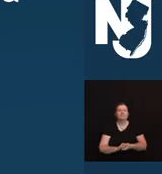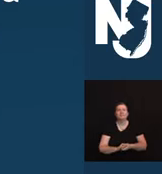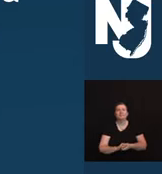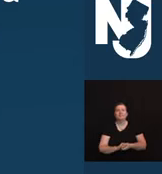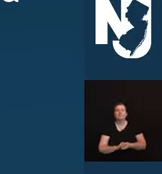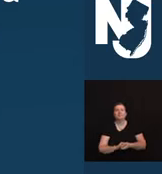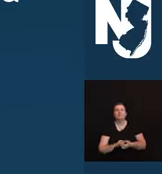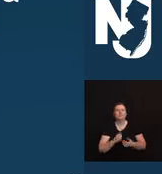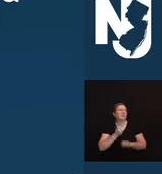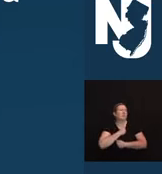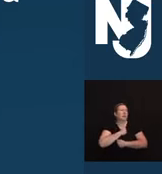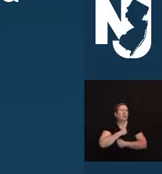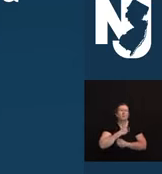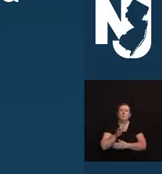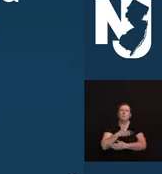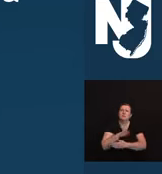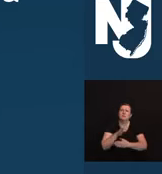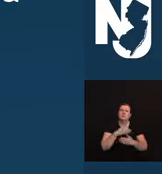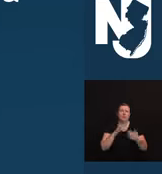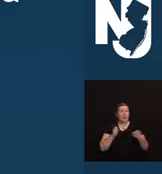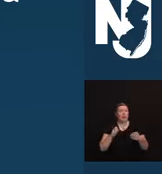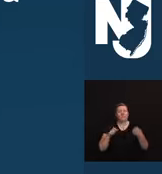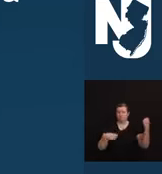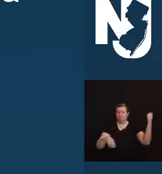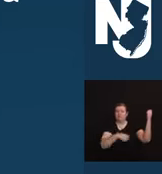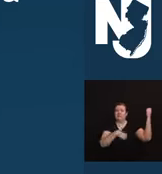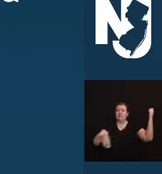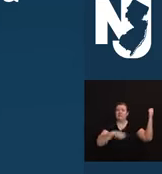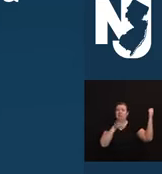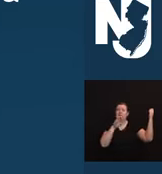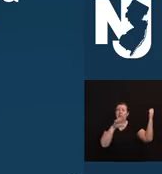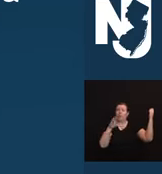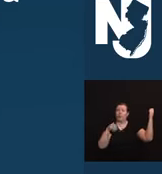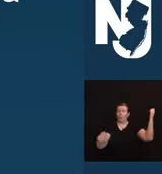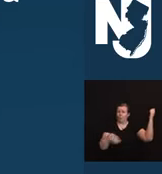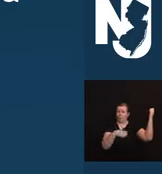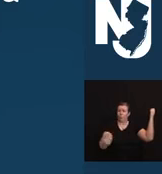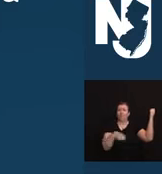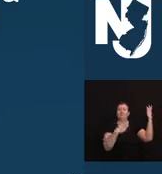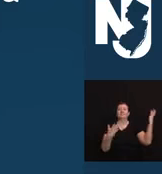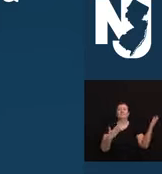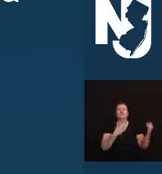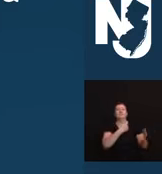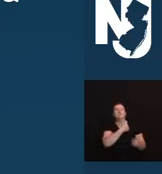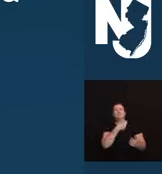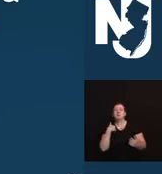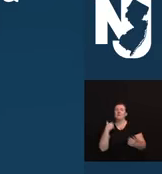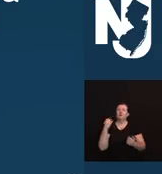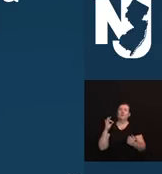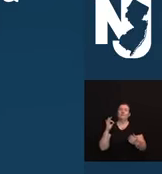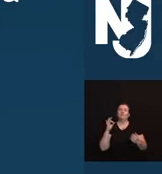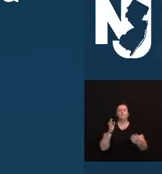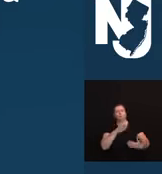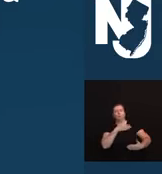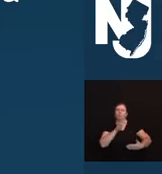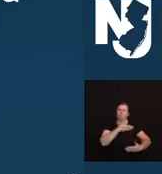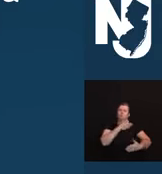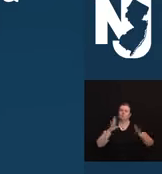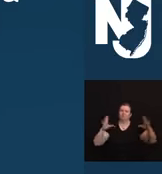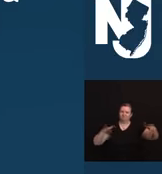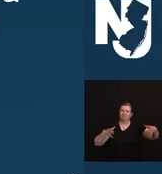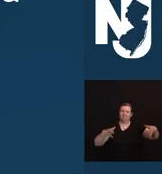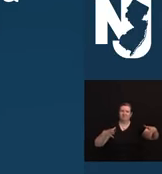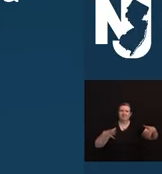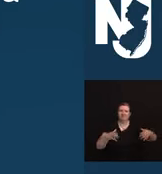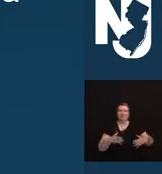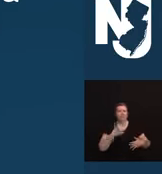And she was a longtime member of the Ridgewood Symphony Orchestra. She was an award-winning photographer and a past president and member of the Ridgewood